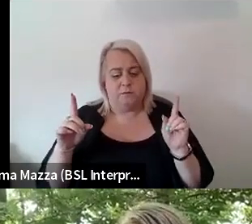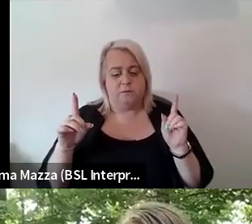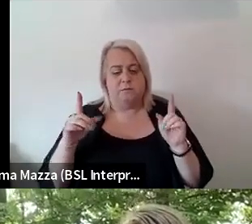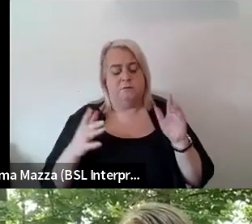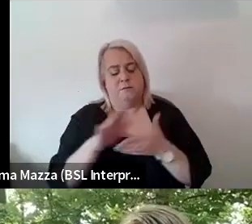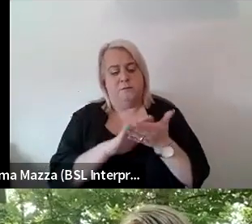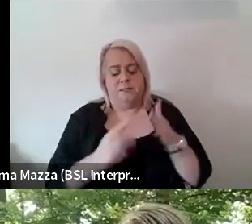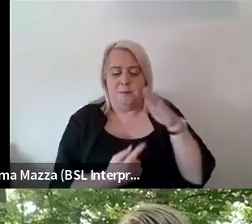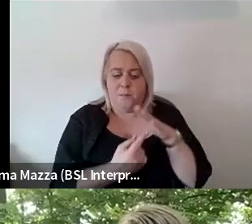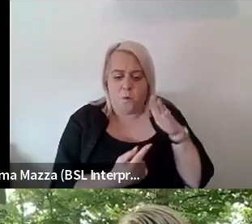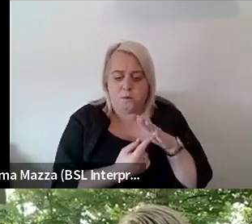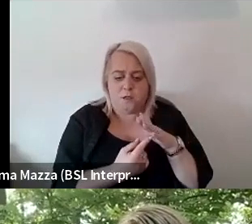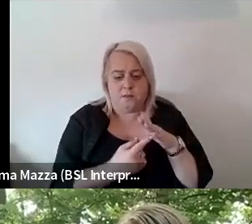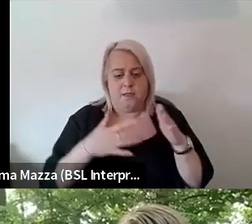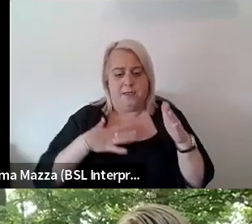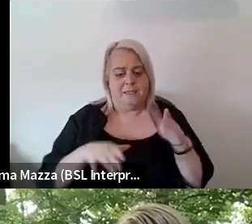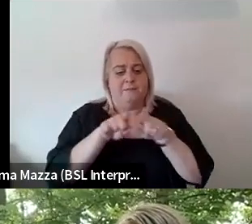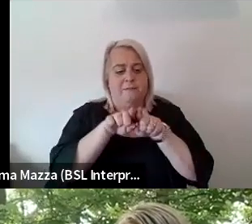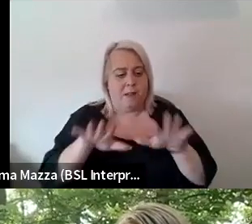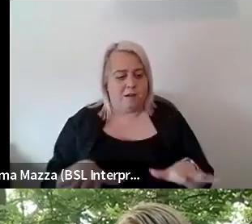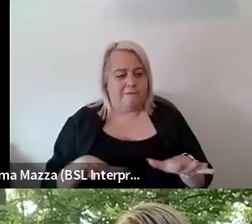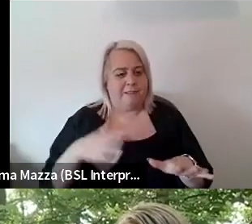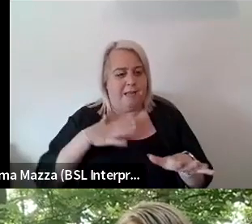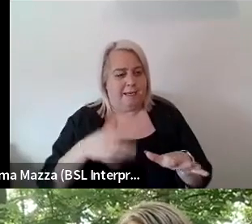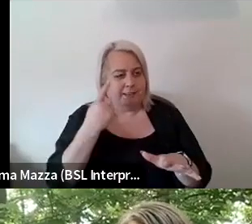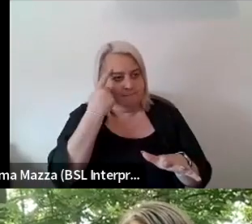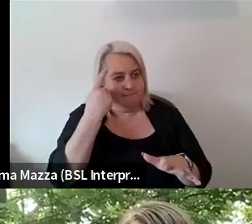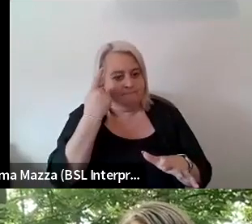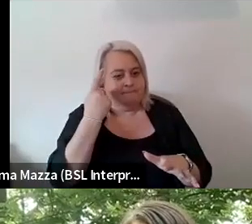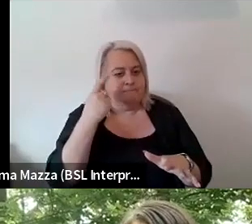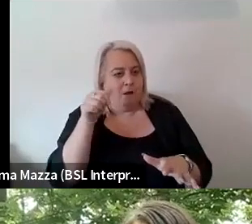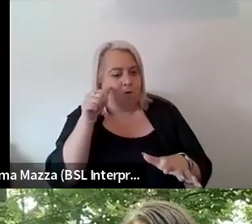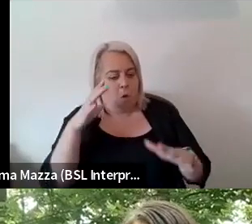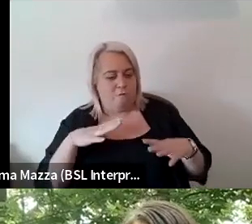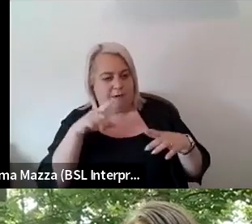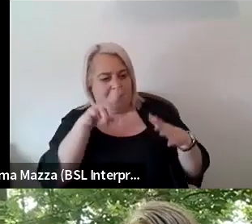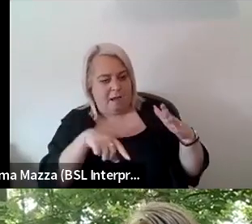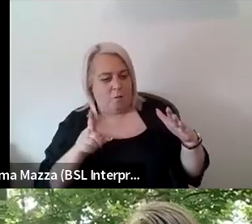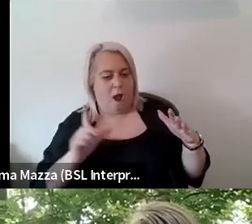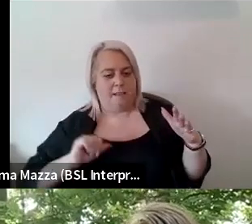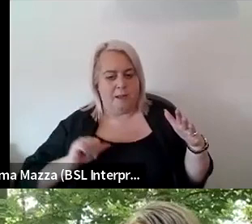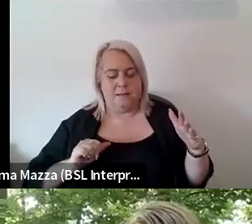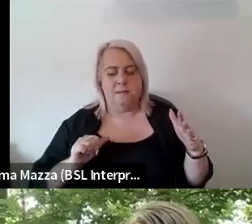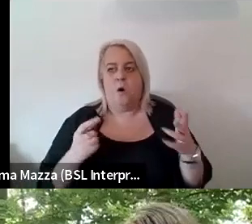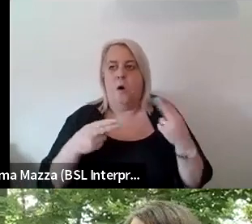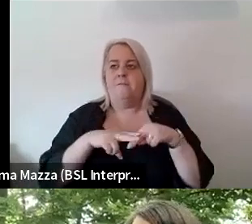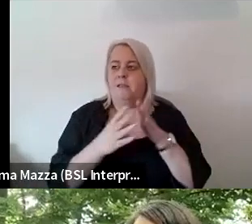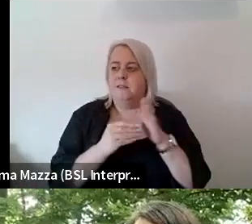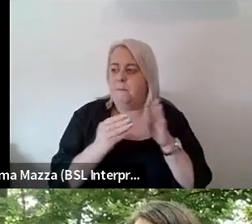is the sense of familiarity and sense of, as you guys mentioned, proper structure. So let's imagine I'm walking to a